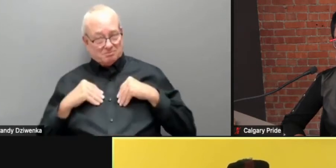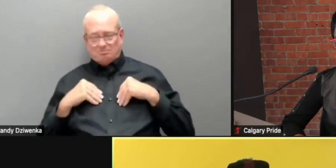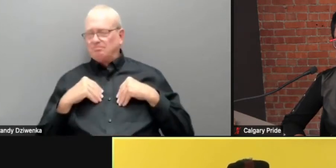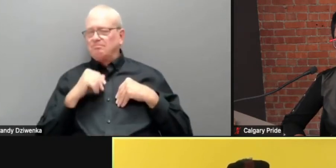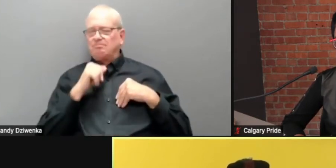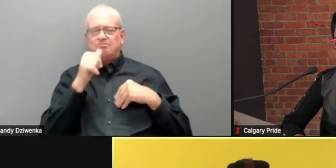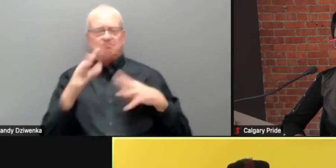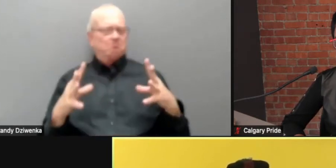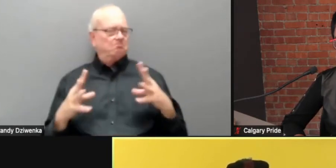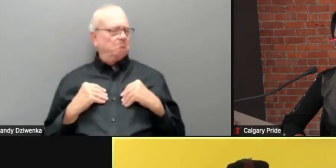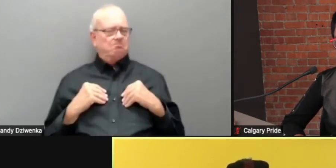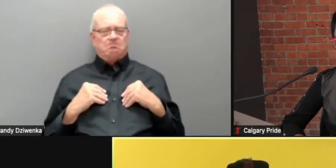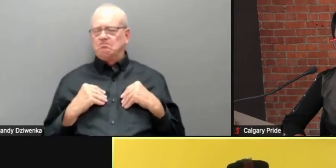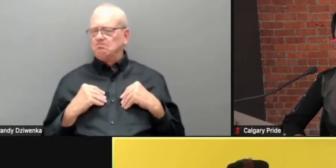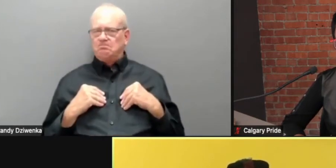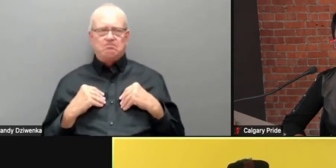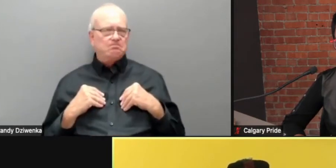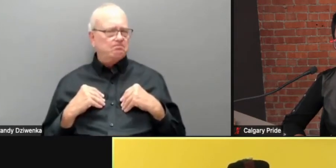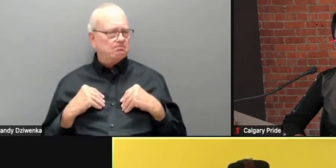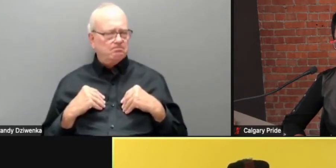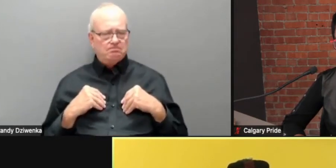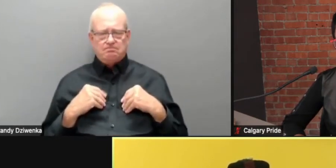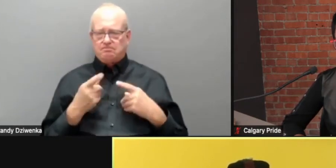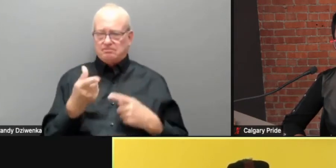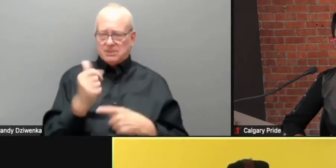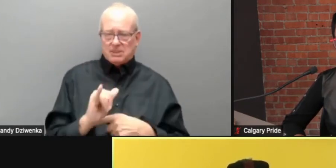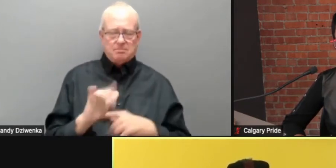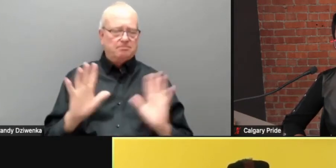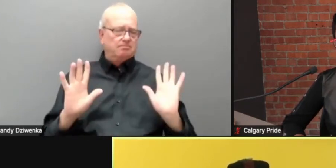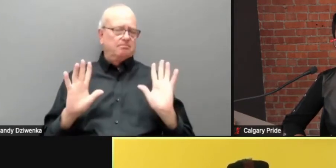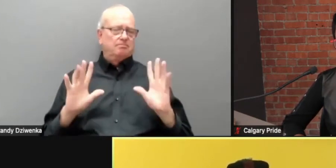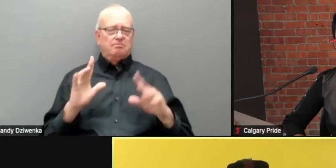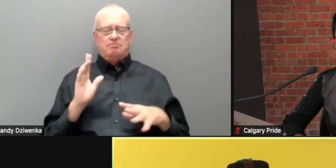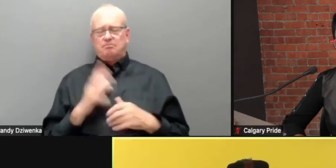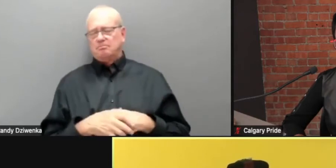because they said we've given him the best